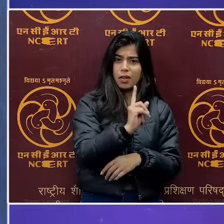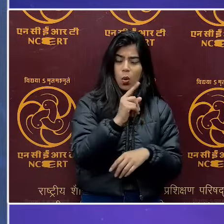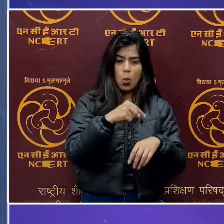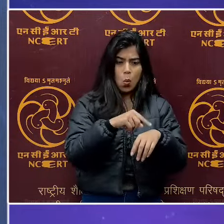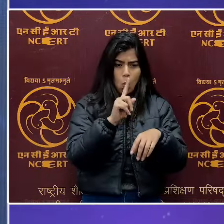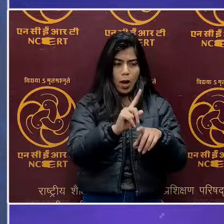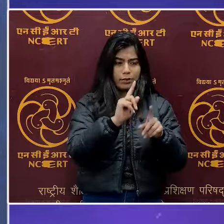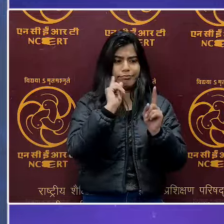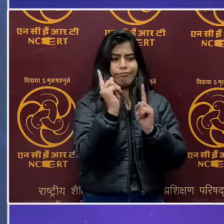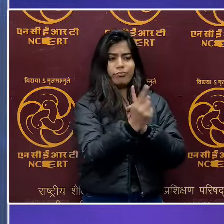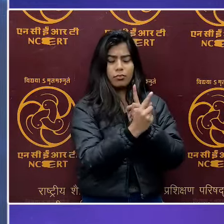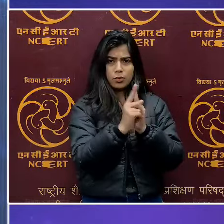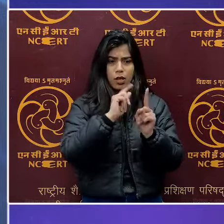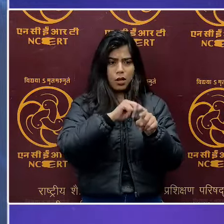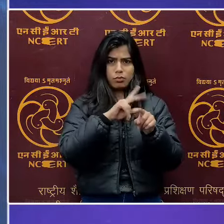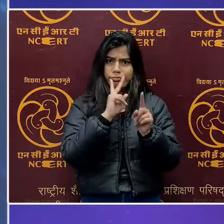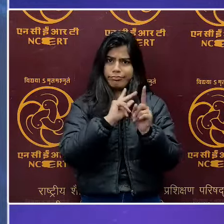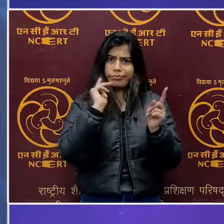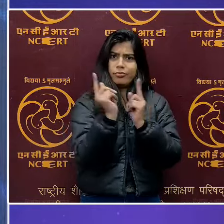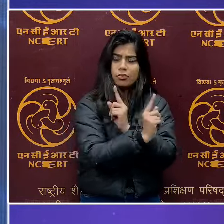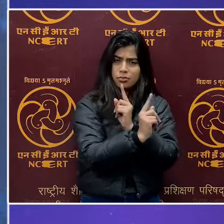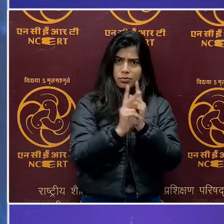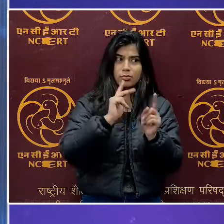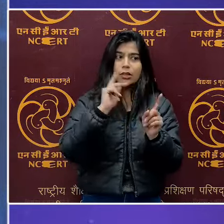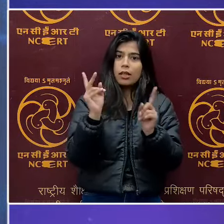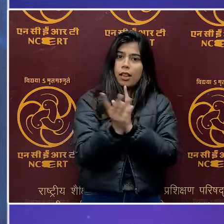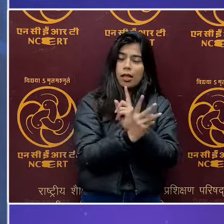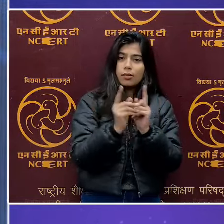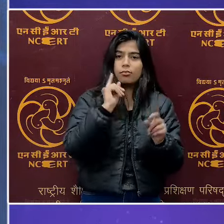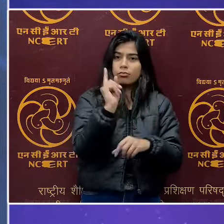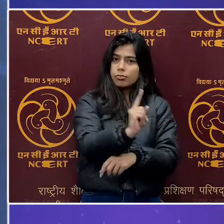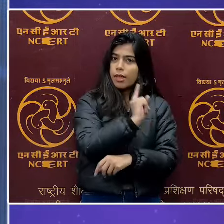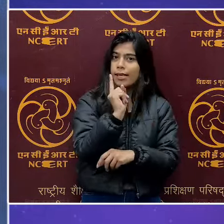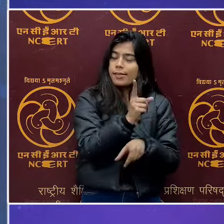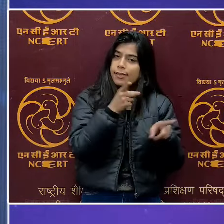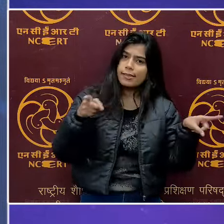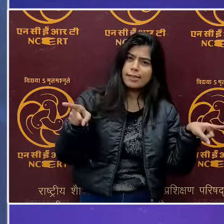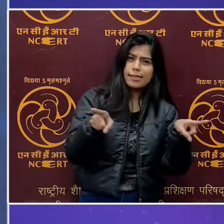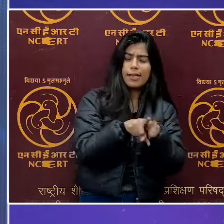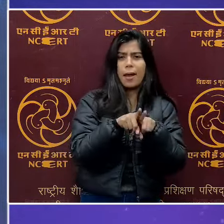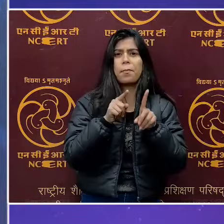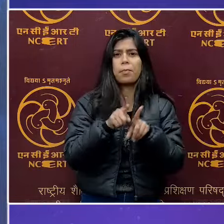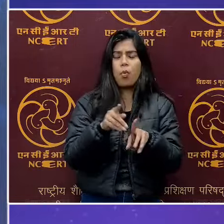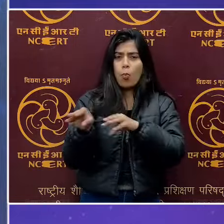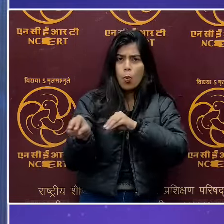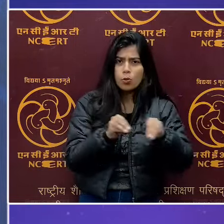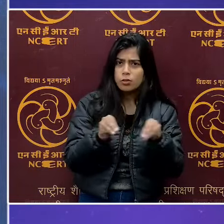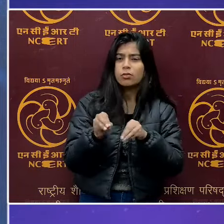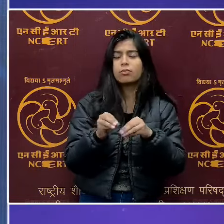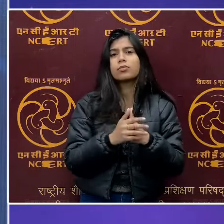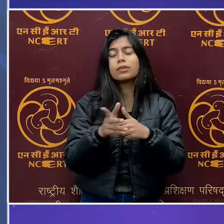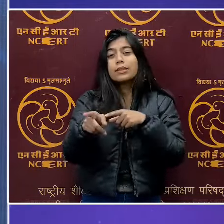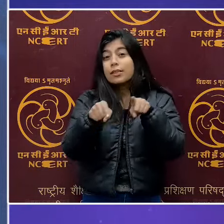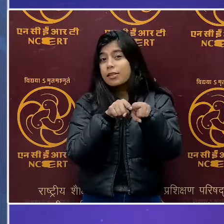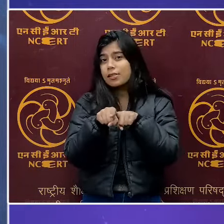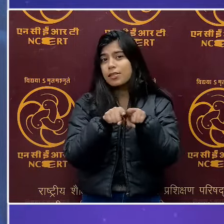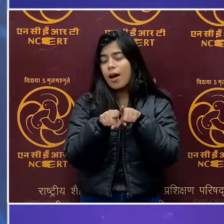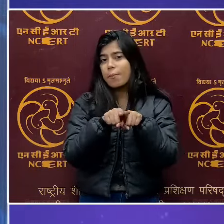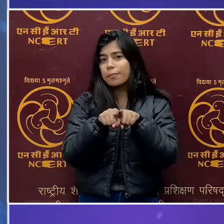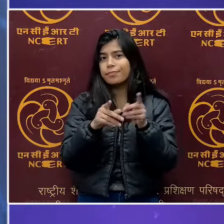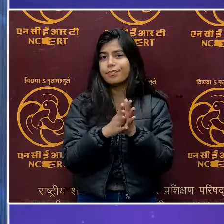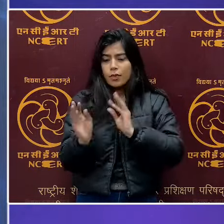end to other end, then it goes from that second end to the first end, and then it repeats its motion. The example of the